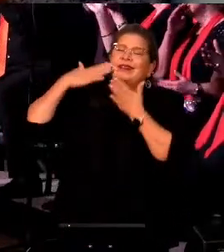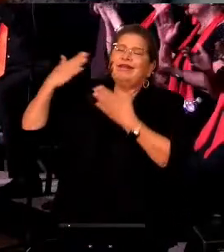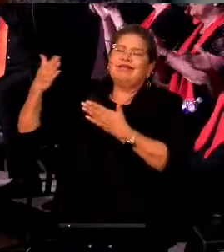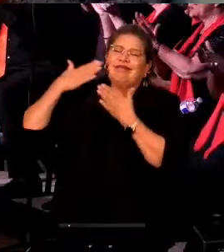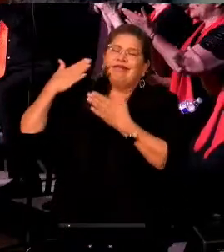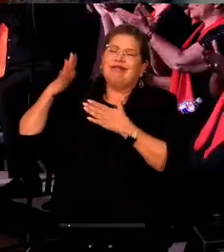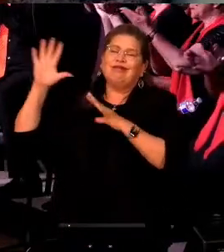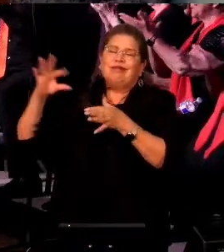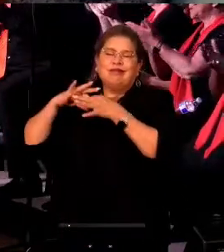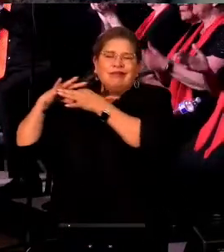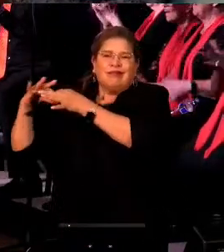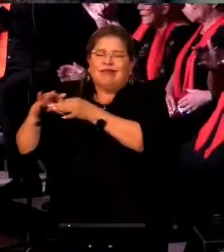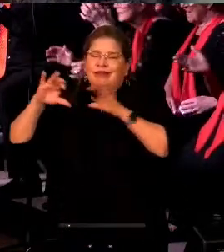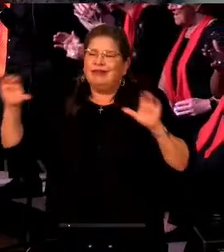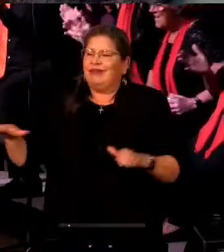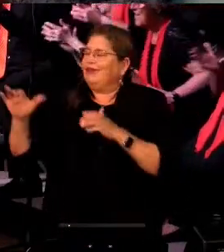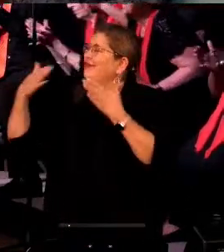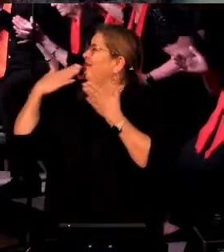a wonderful job.